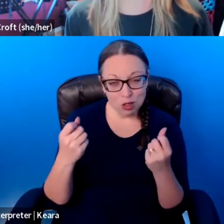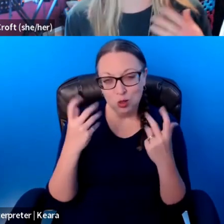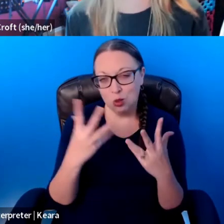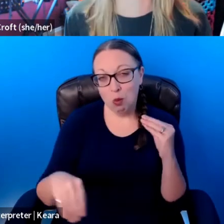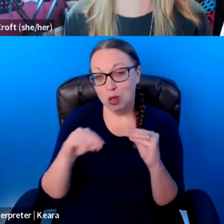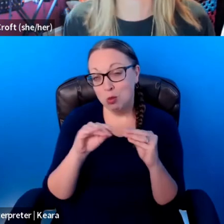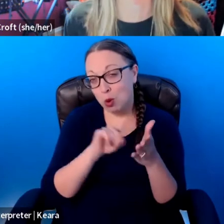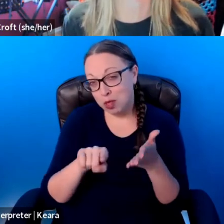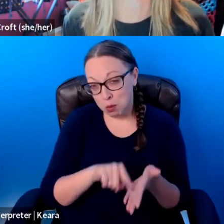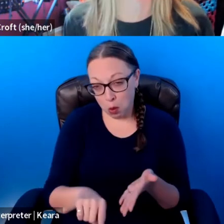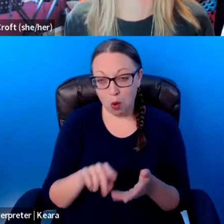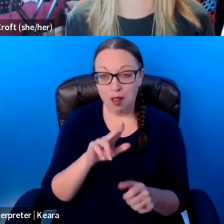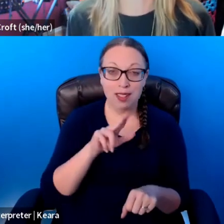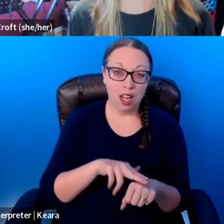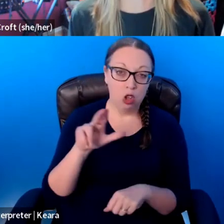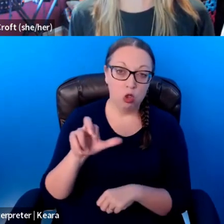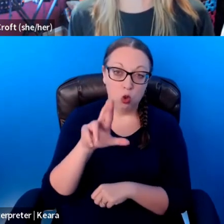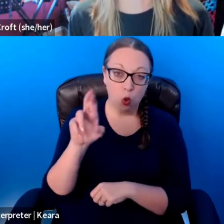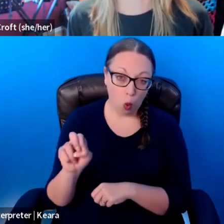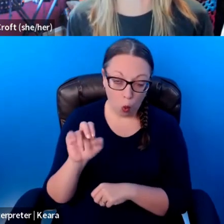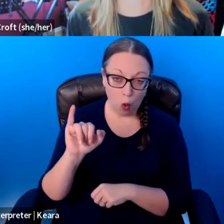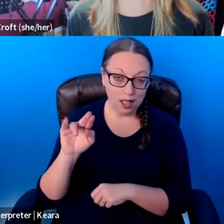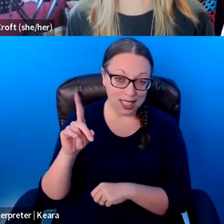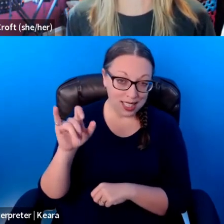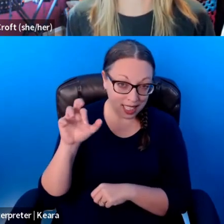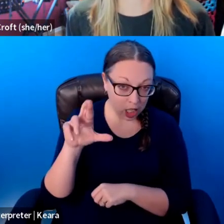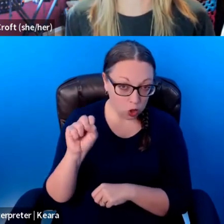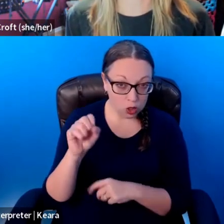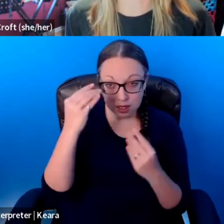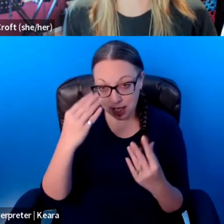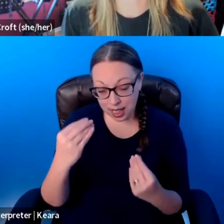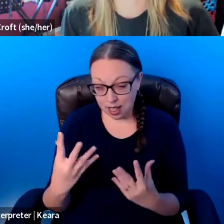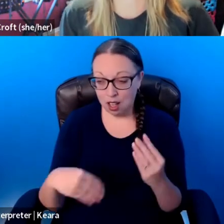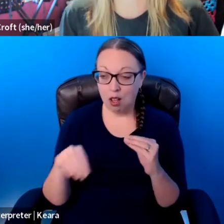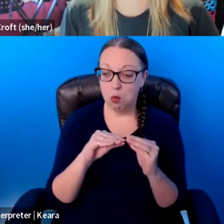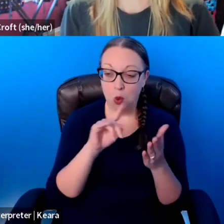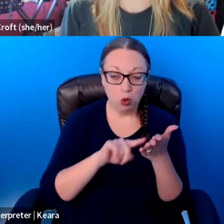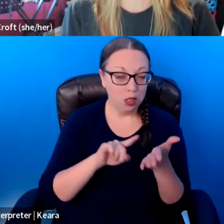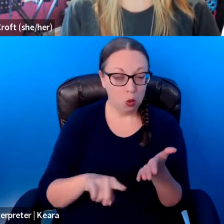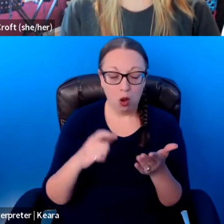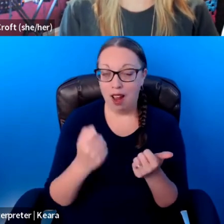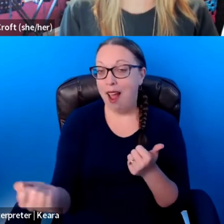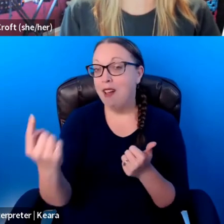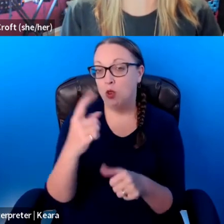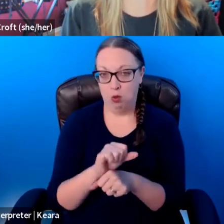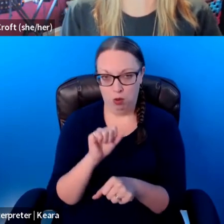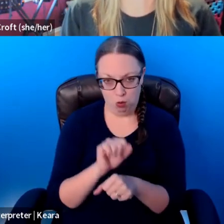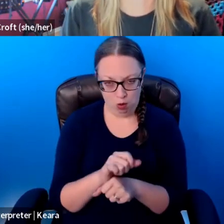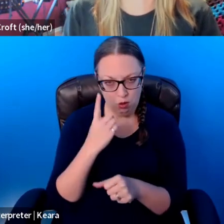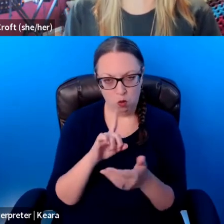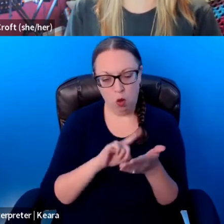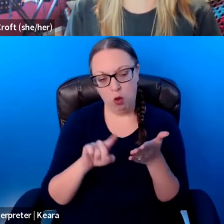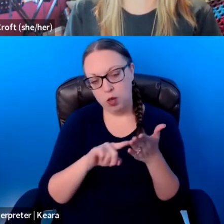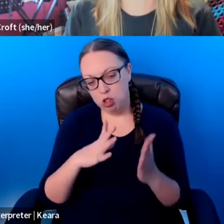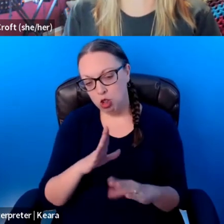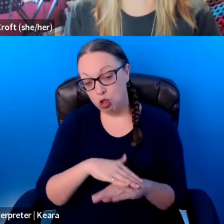the national core indicators data. There's a lot more to explore in everyone's work. So for the researchers on the call,